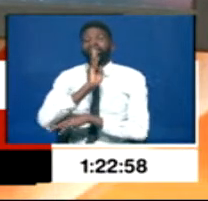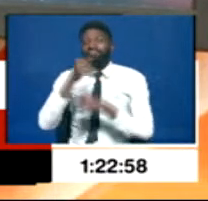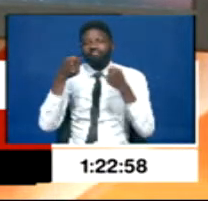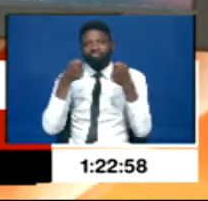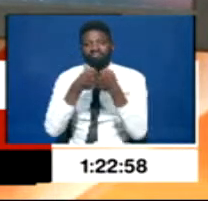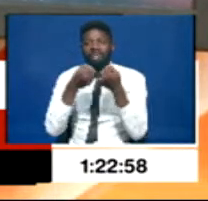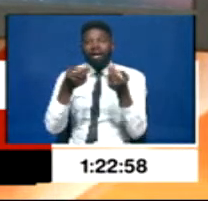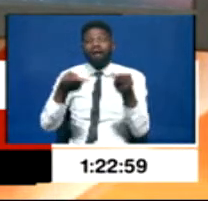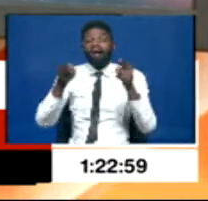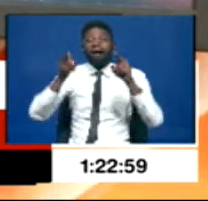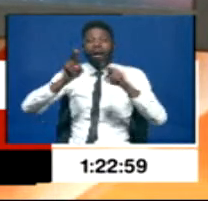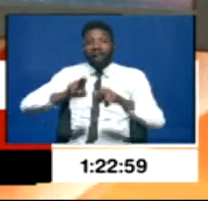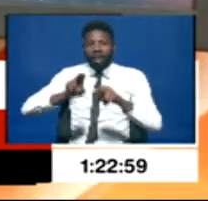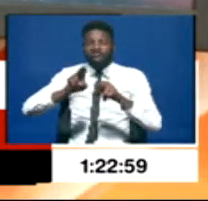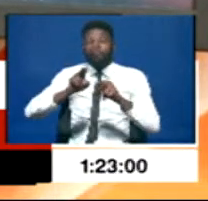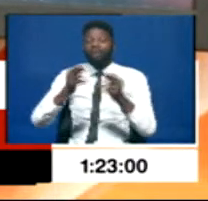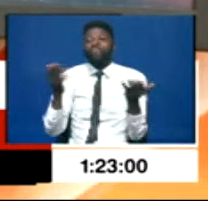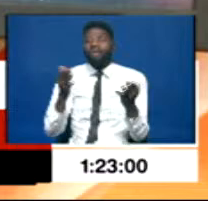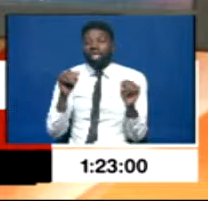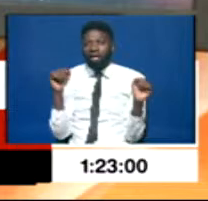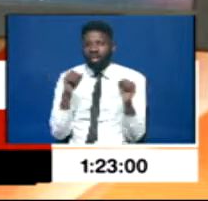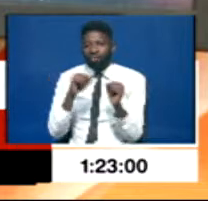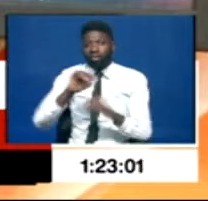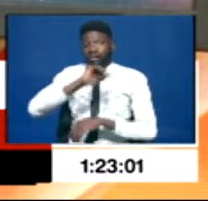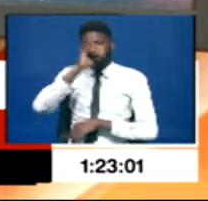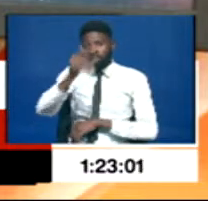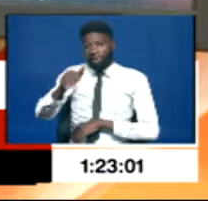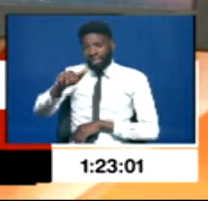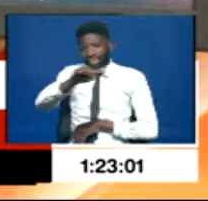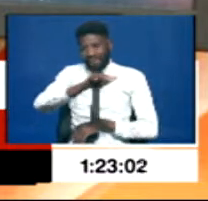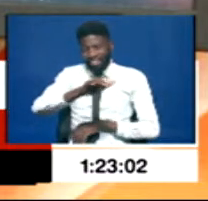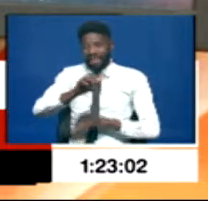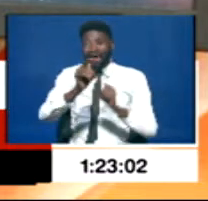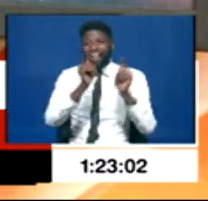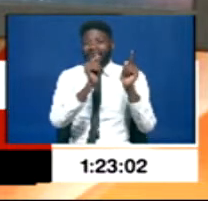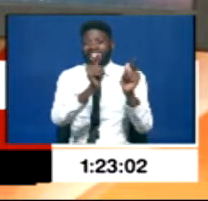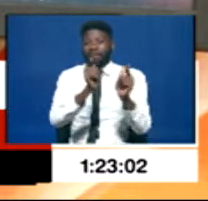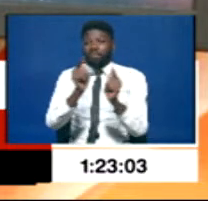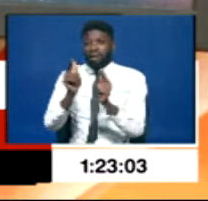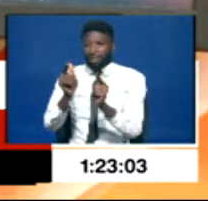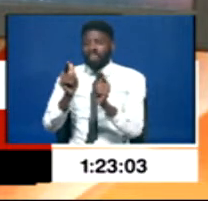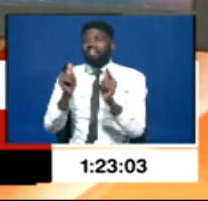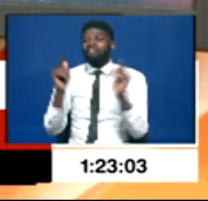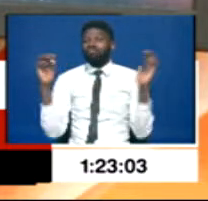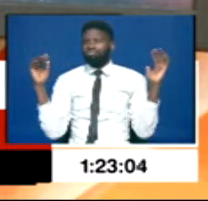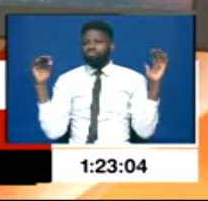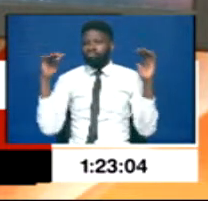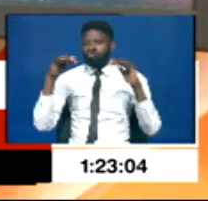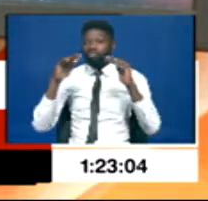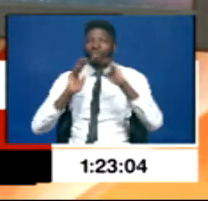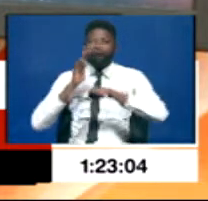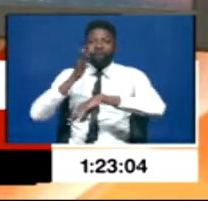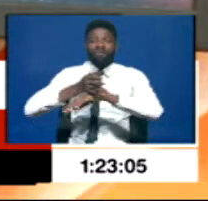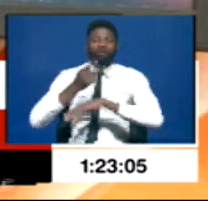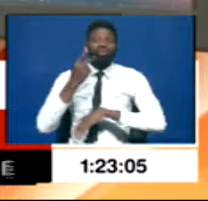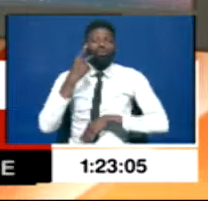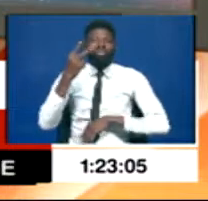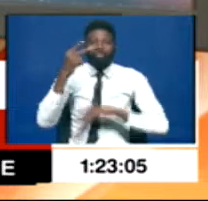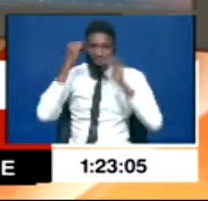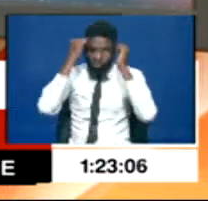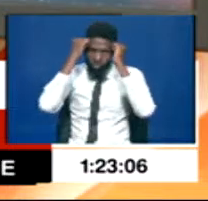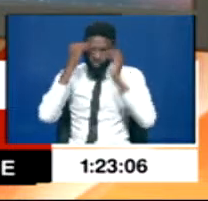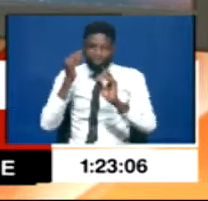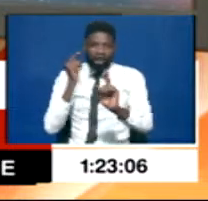The contest, which was held at the library grounds, brought together more than 200 students aiming at improving their